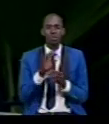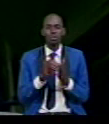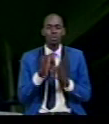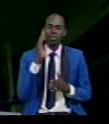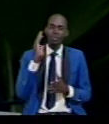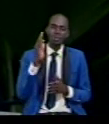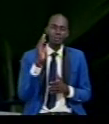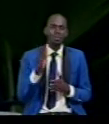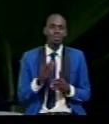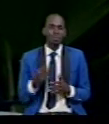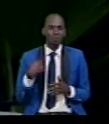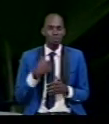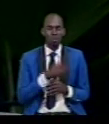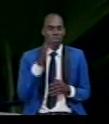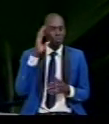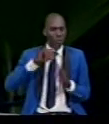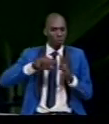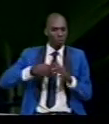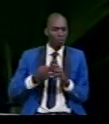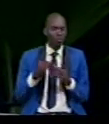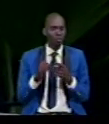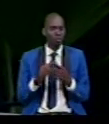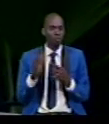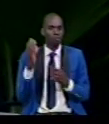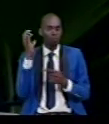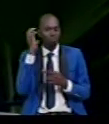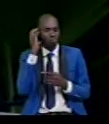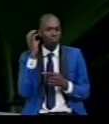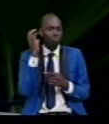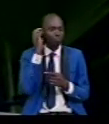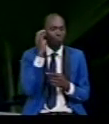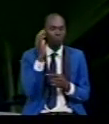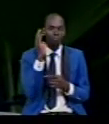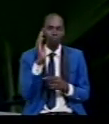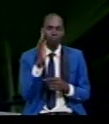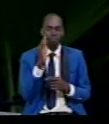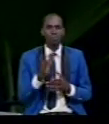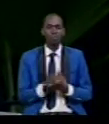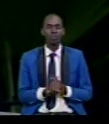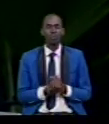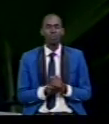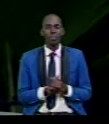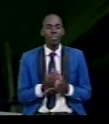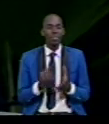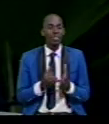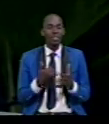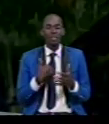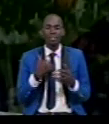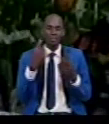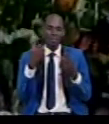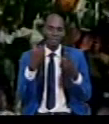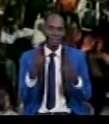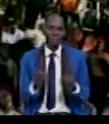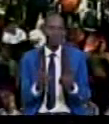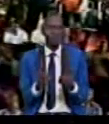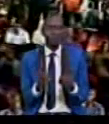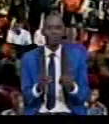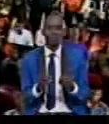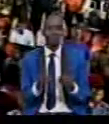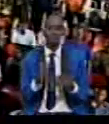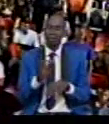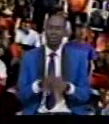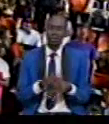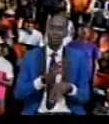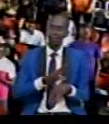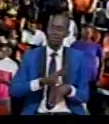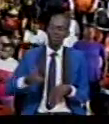We'll soon be listening to testimonies. Start coming out. It has happened. On my right hand side, it